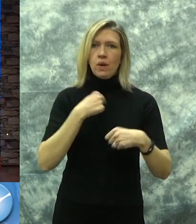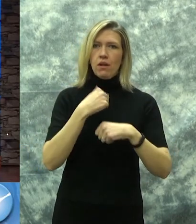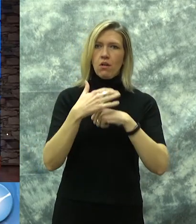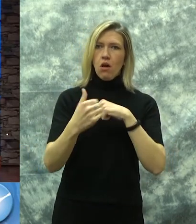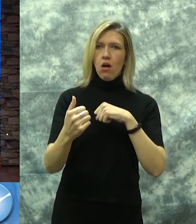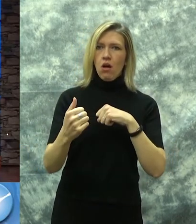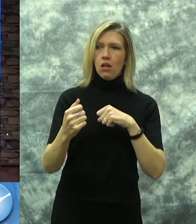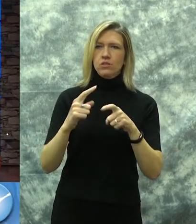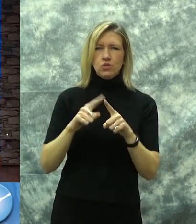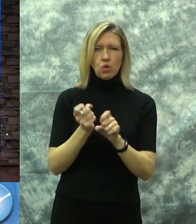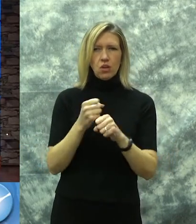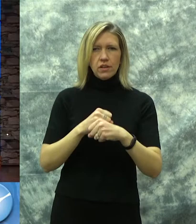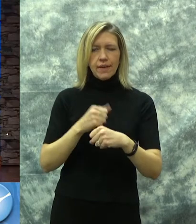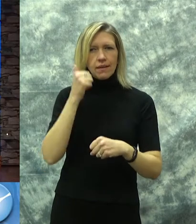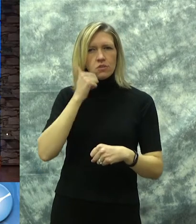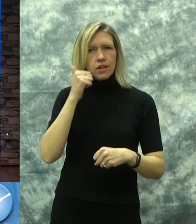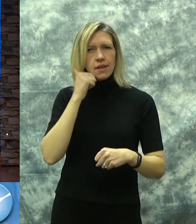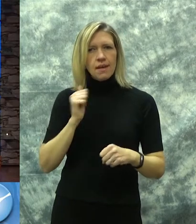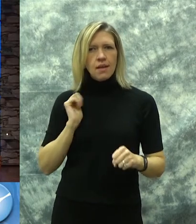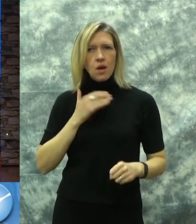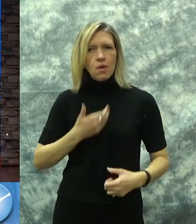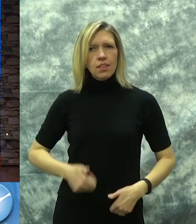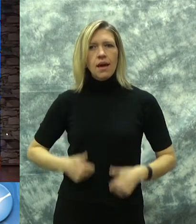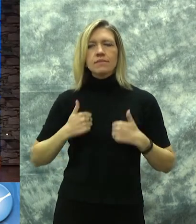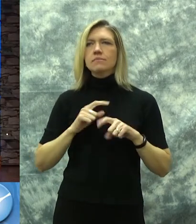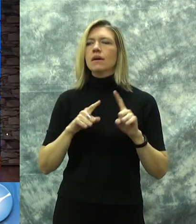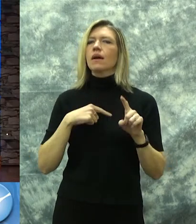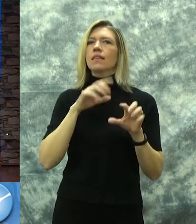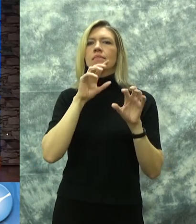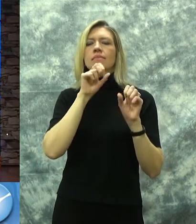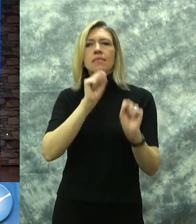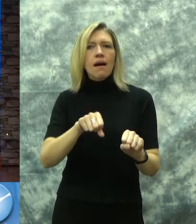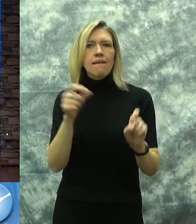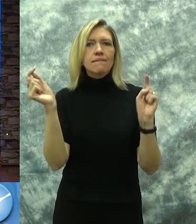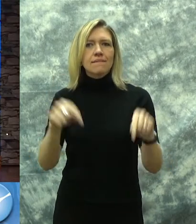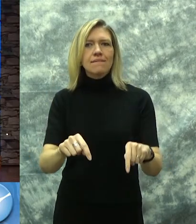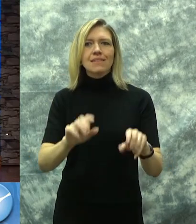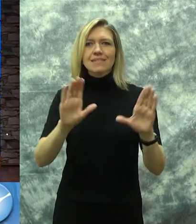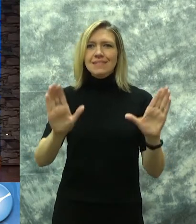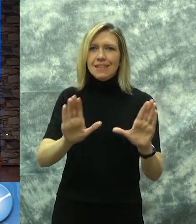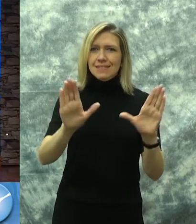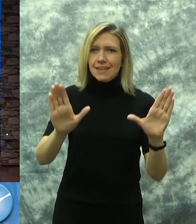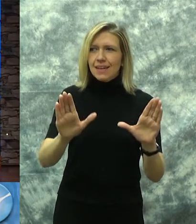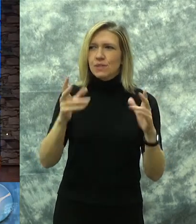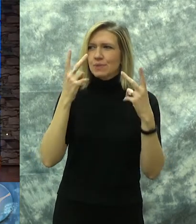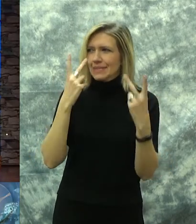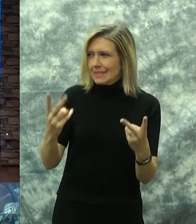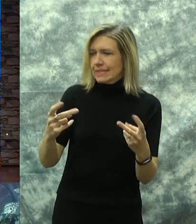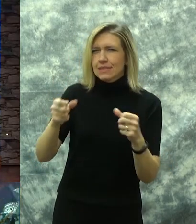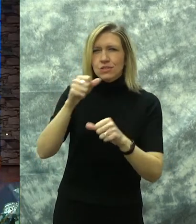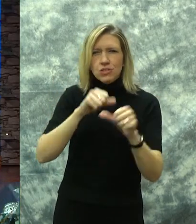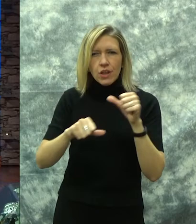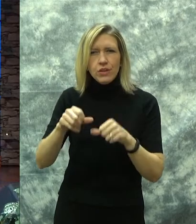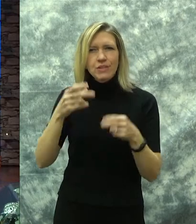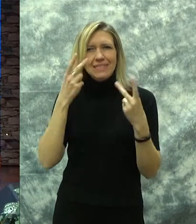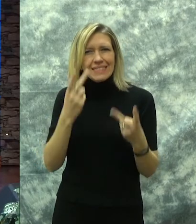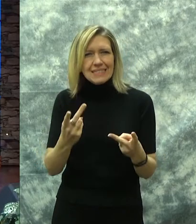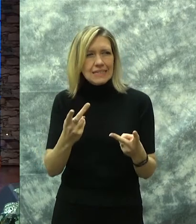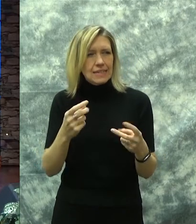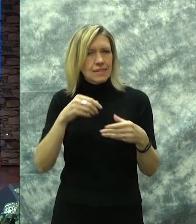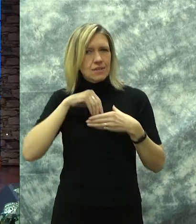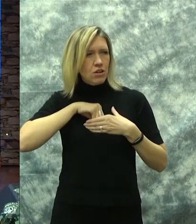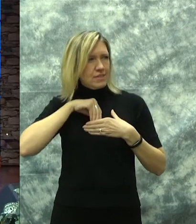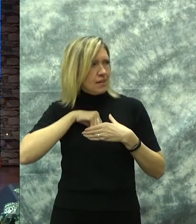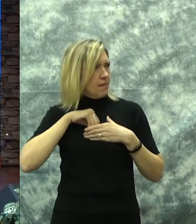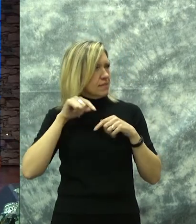come together here on Sundays to see it in ourselves, to see it in one another, to re-center us in a world that would